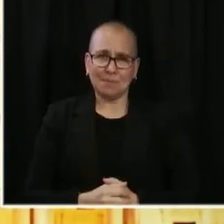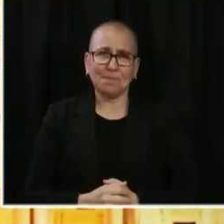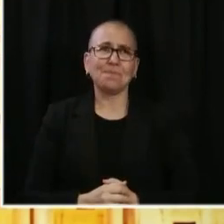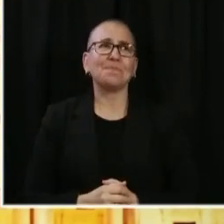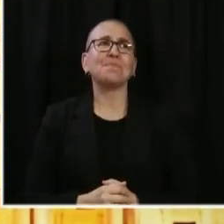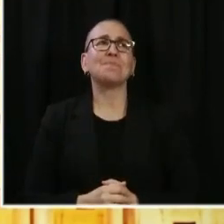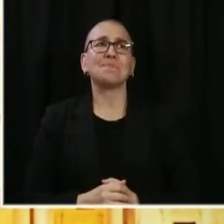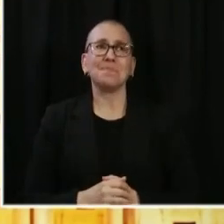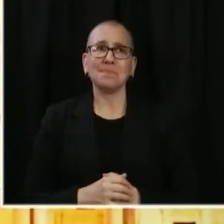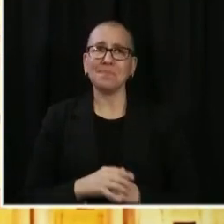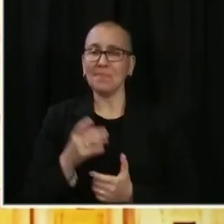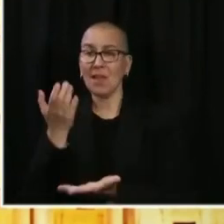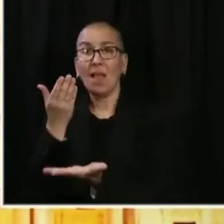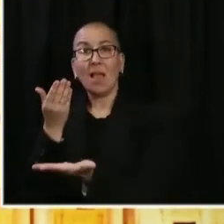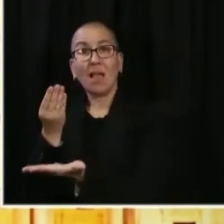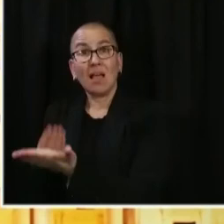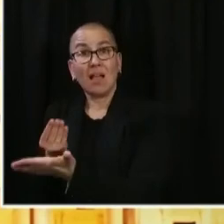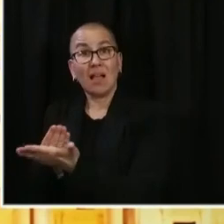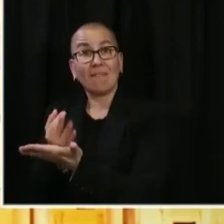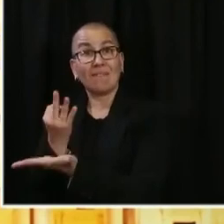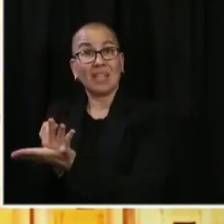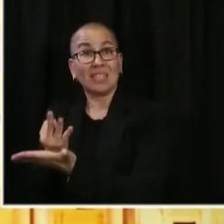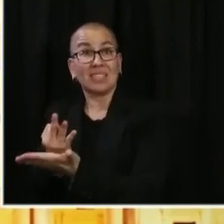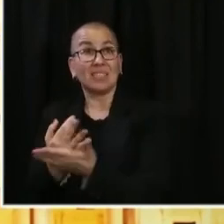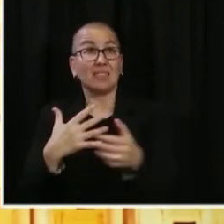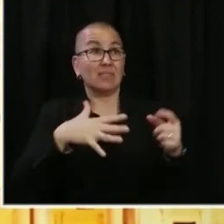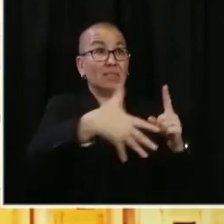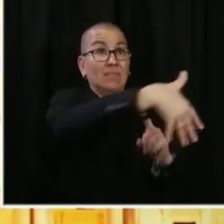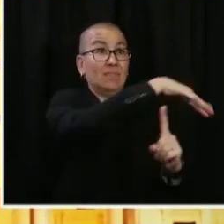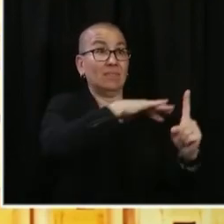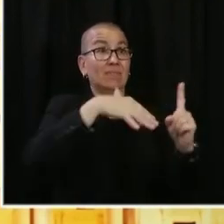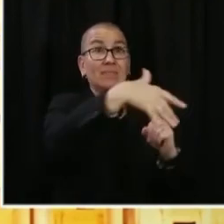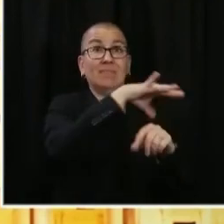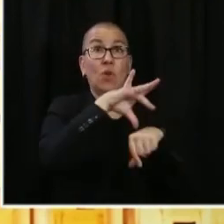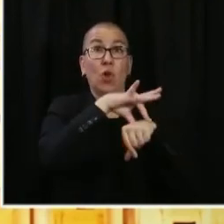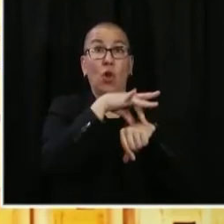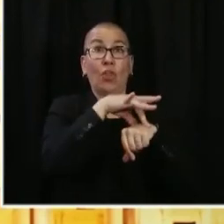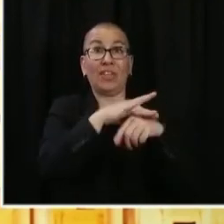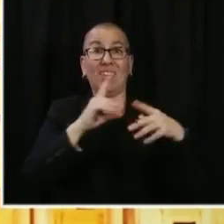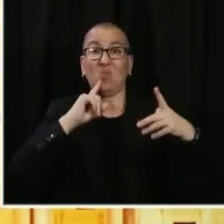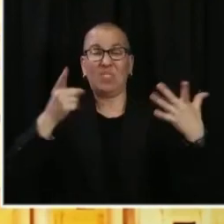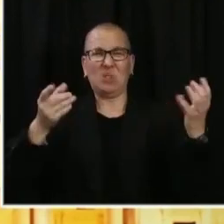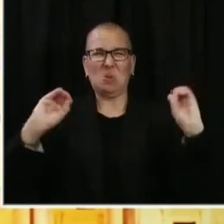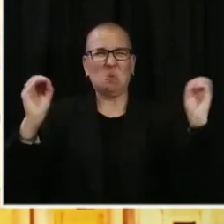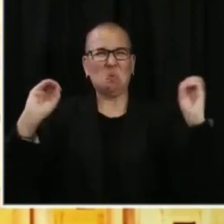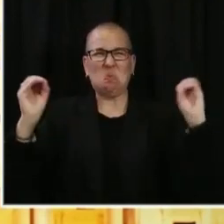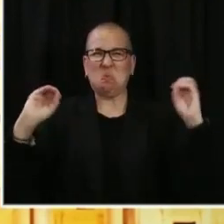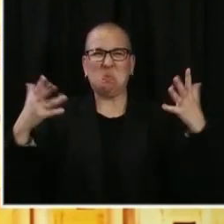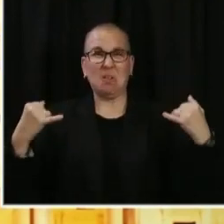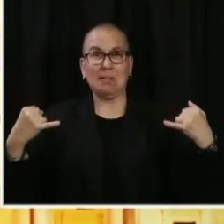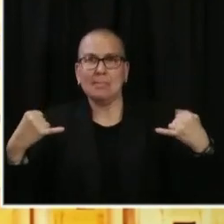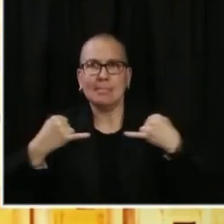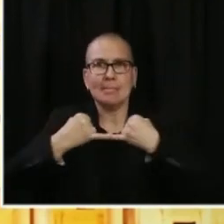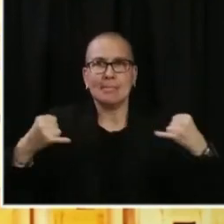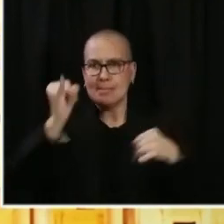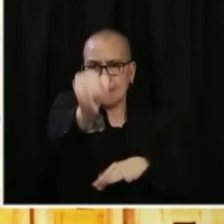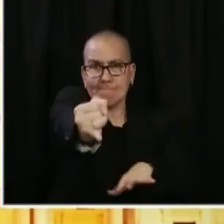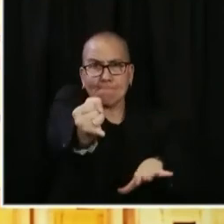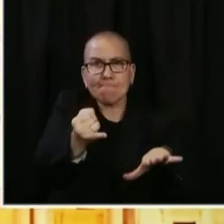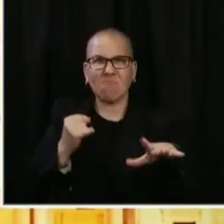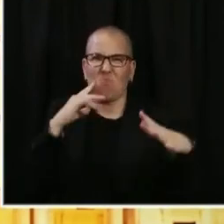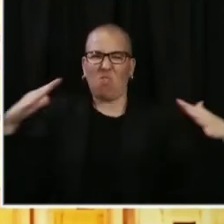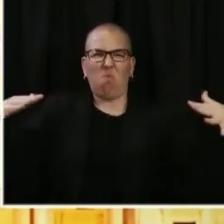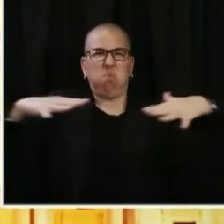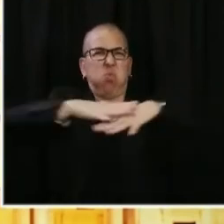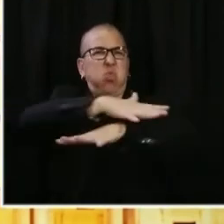and geographic inequities that have always been there. According to the data, disproportionate number of African Americans are testing positive